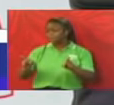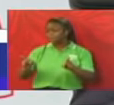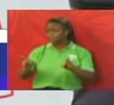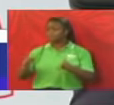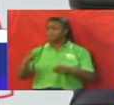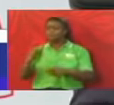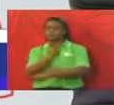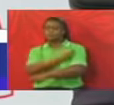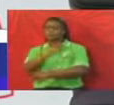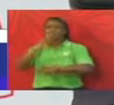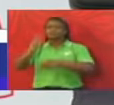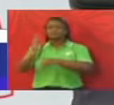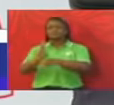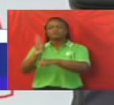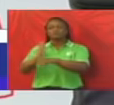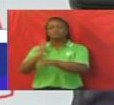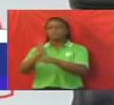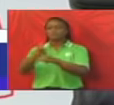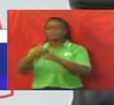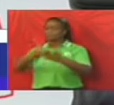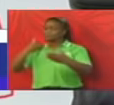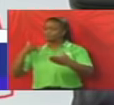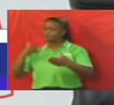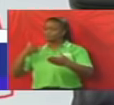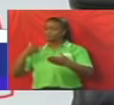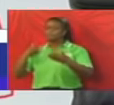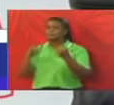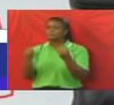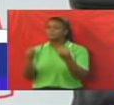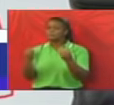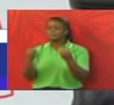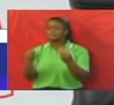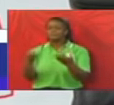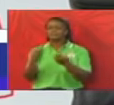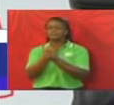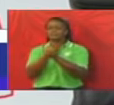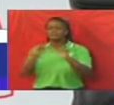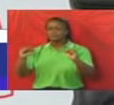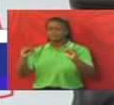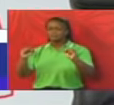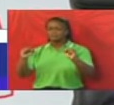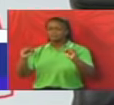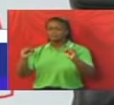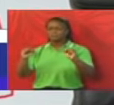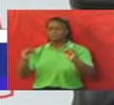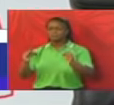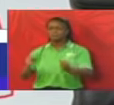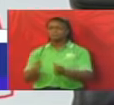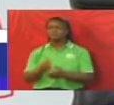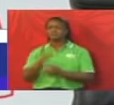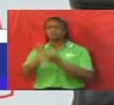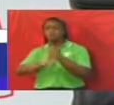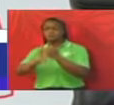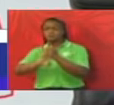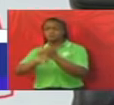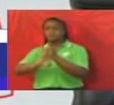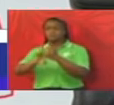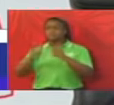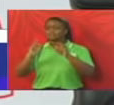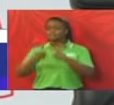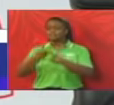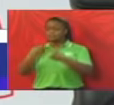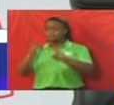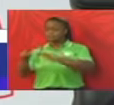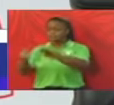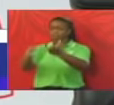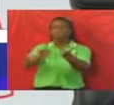much safety in what we are doing at protecting persons from dying and getting into a hospital and protecting